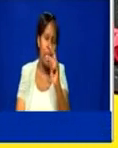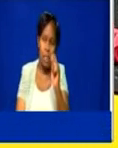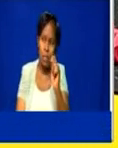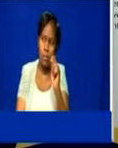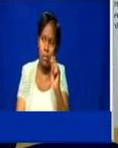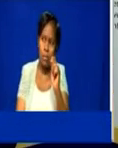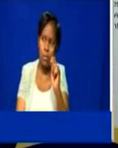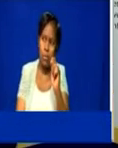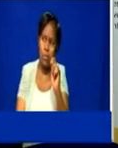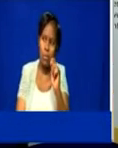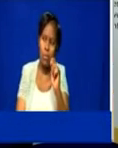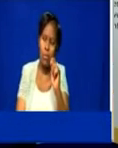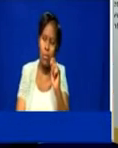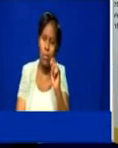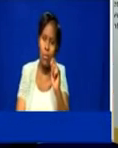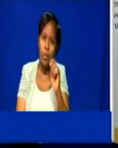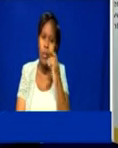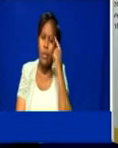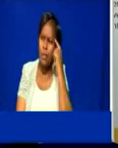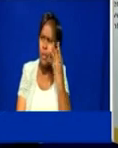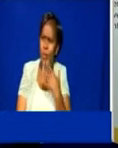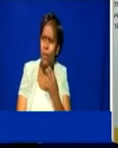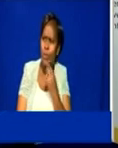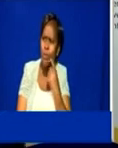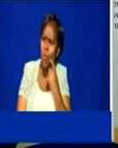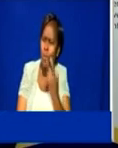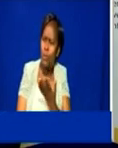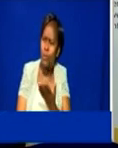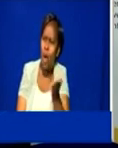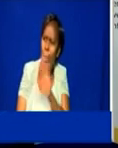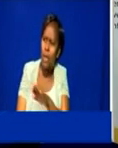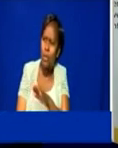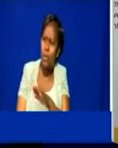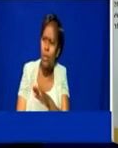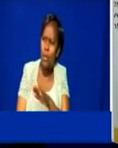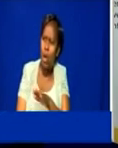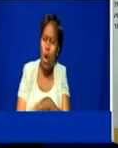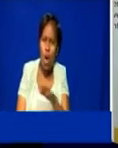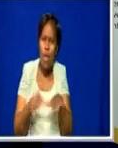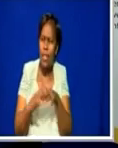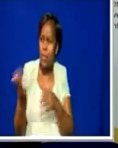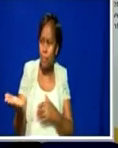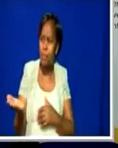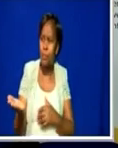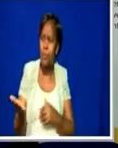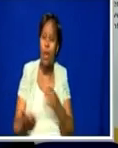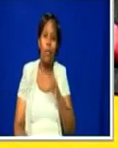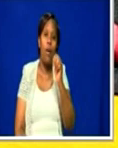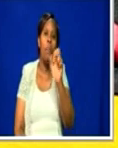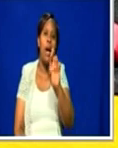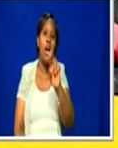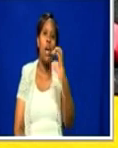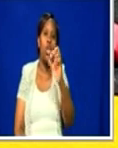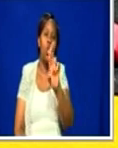like I'm chewing. I want to chew something. Okay, so go to, you're talking about all the other. yes, so we have Mercury,